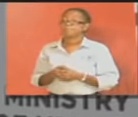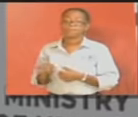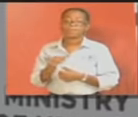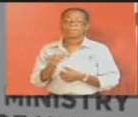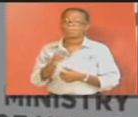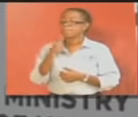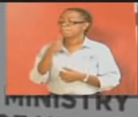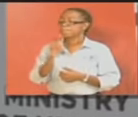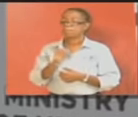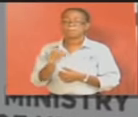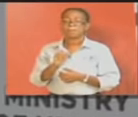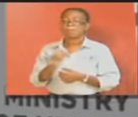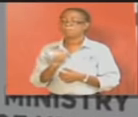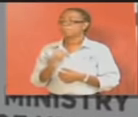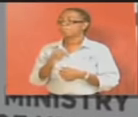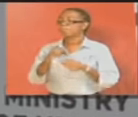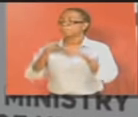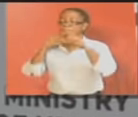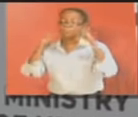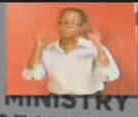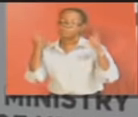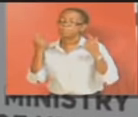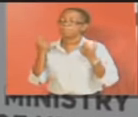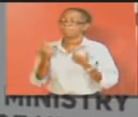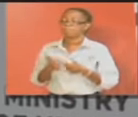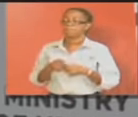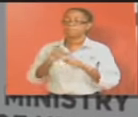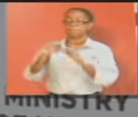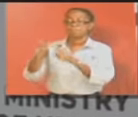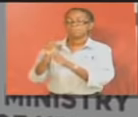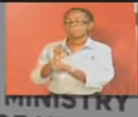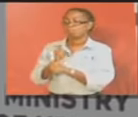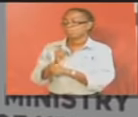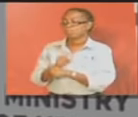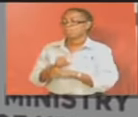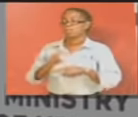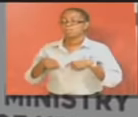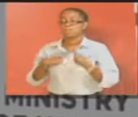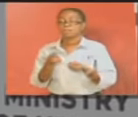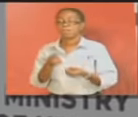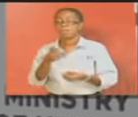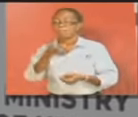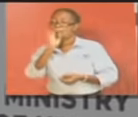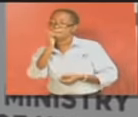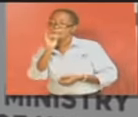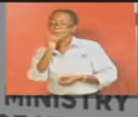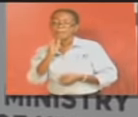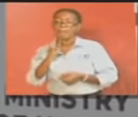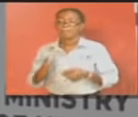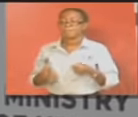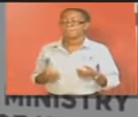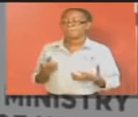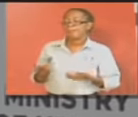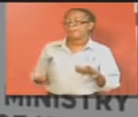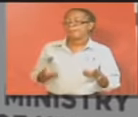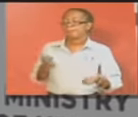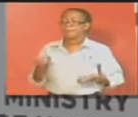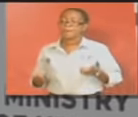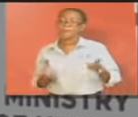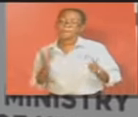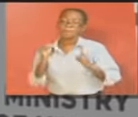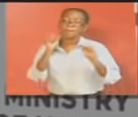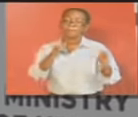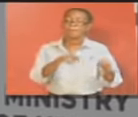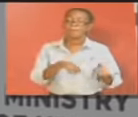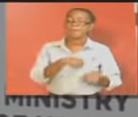after having been ill, or where they were in a bar and they then moved to another one, and family members of people